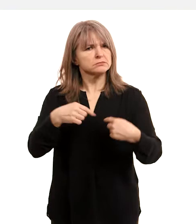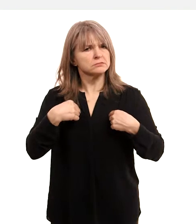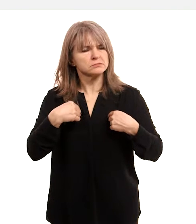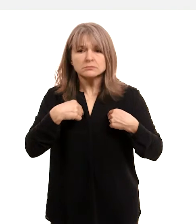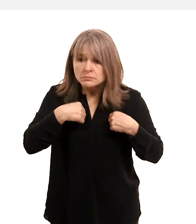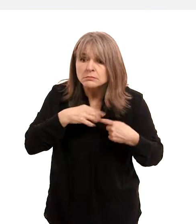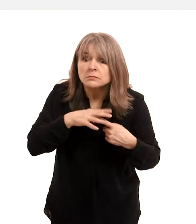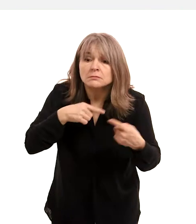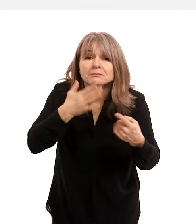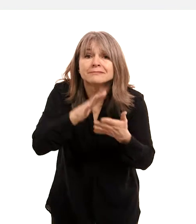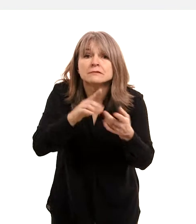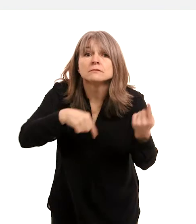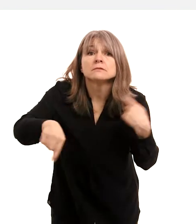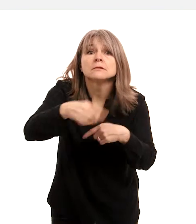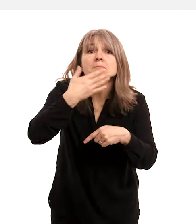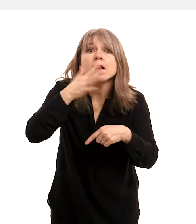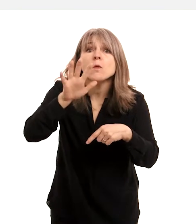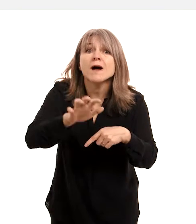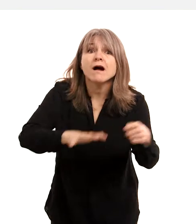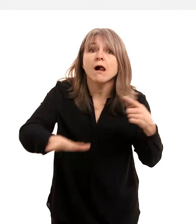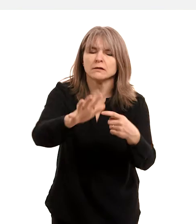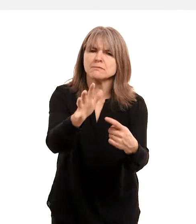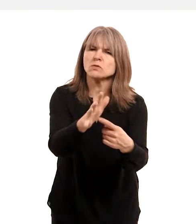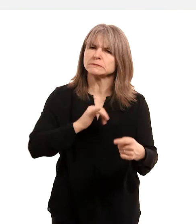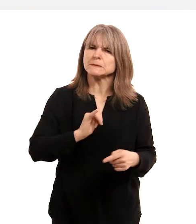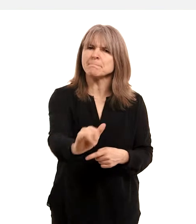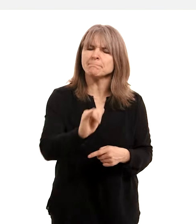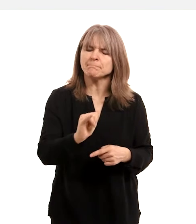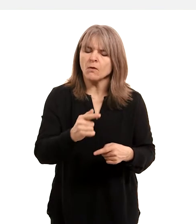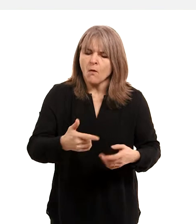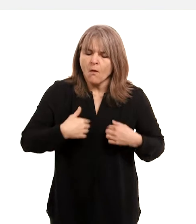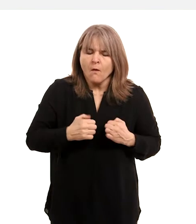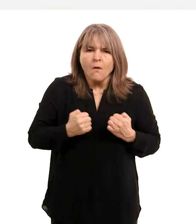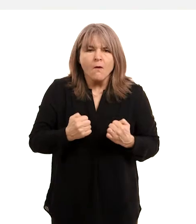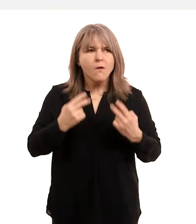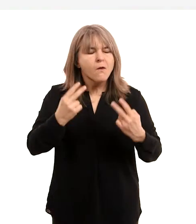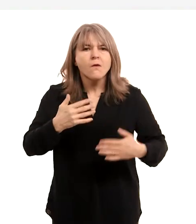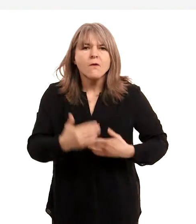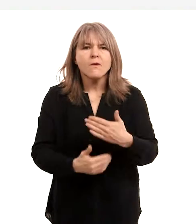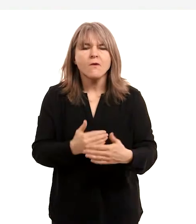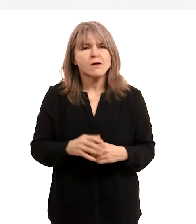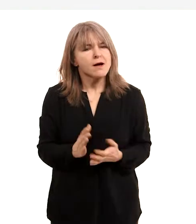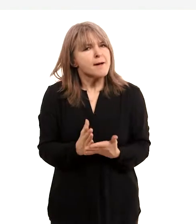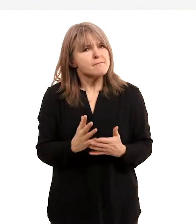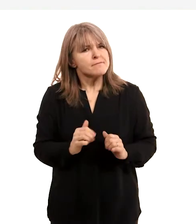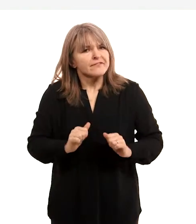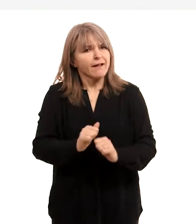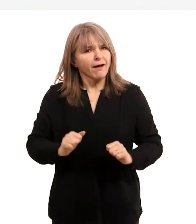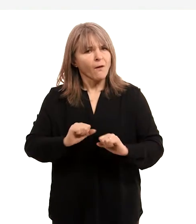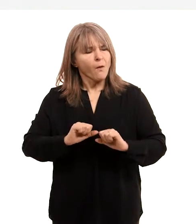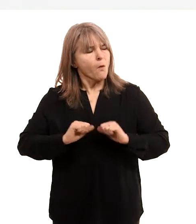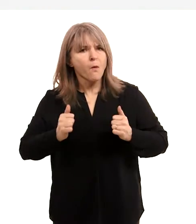very important, and has given me a lot of strength, and it's quite empowering. And I think that everybody living in